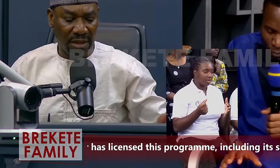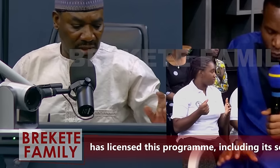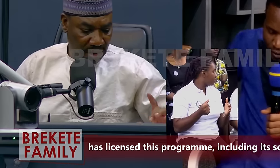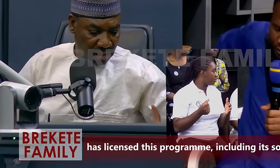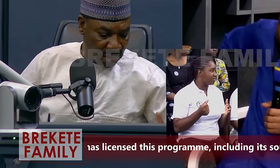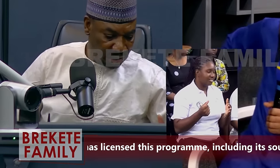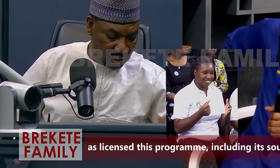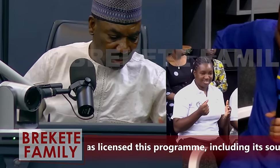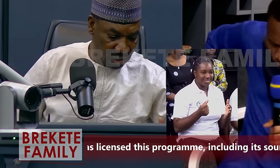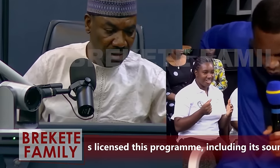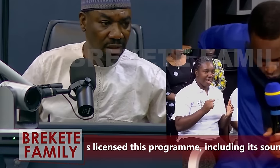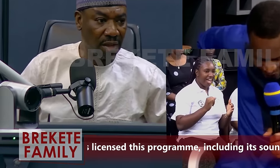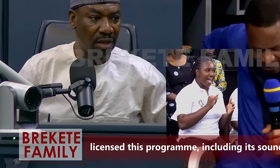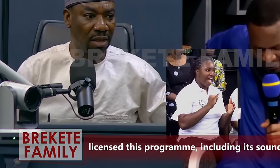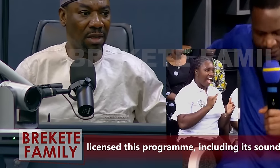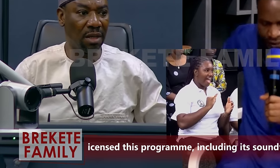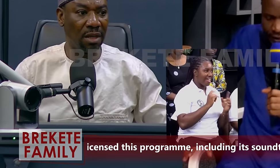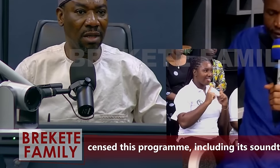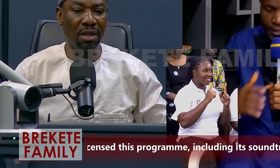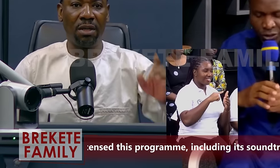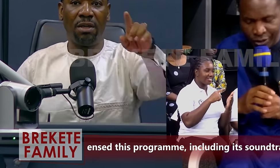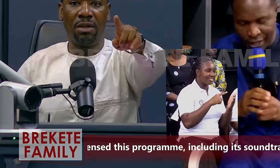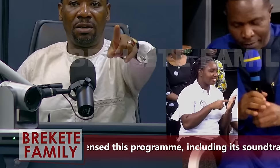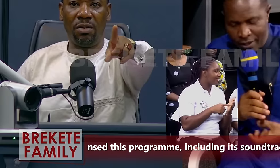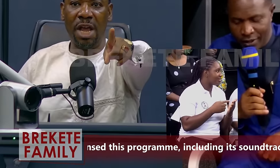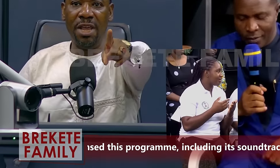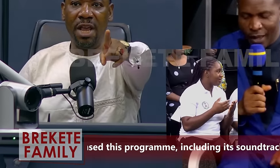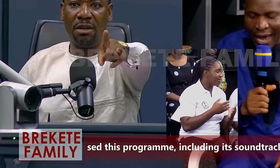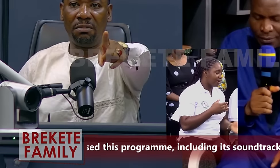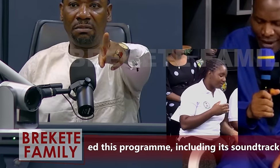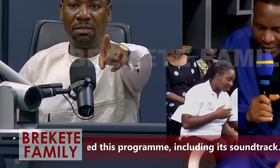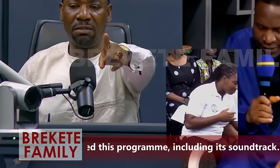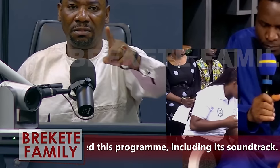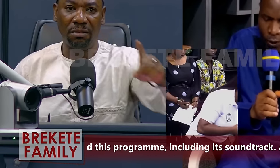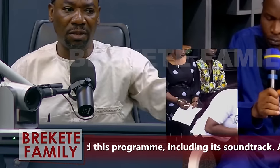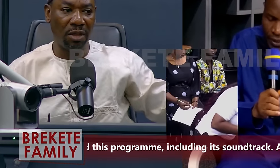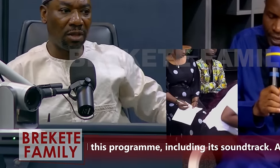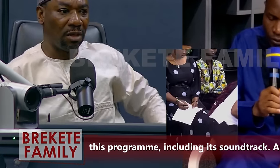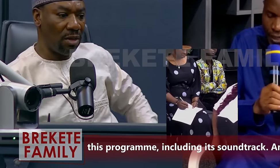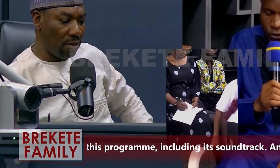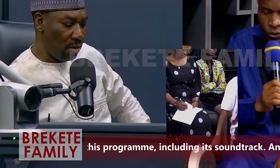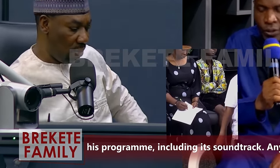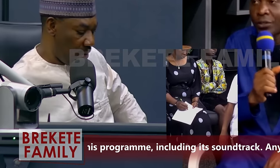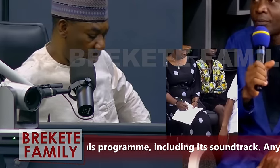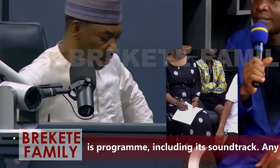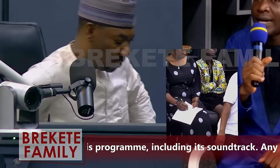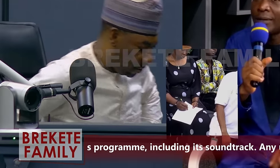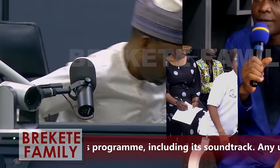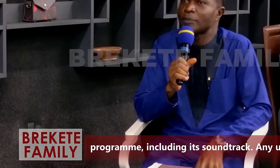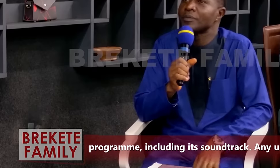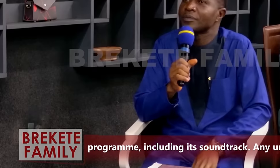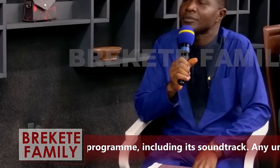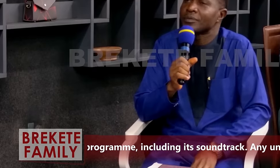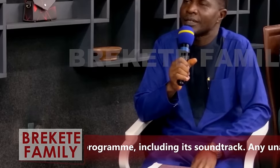sir. I'm talking this morning on chronic kidney disease in Nigeria. When I hear. And imagine public health and socioeconomic